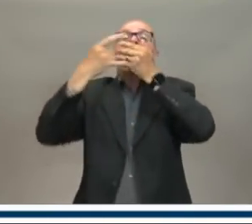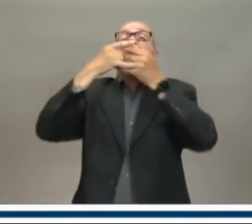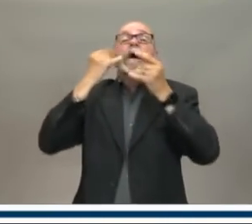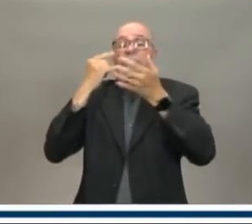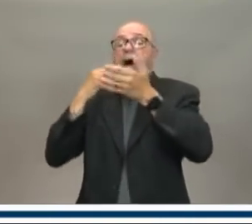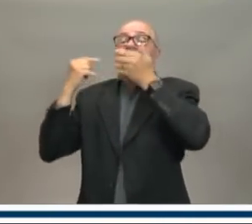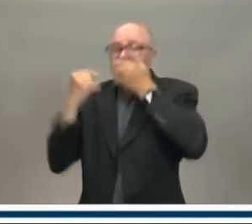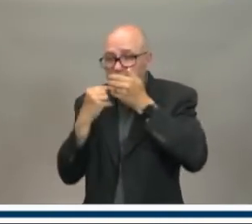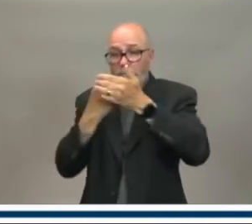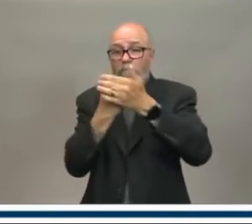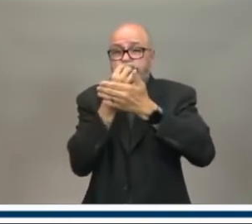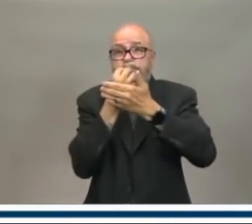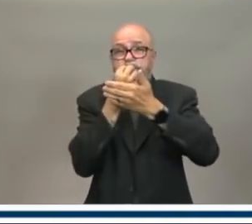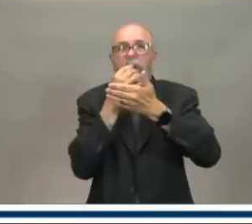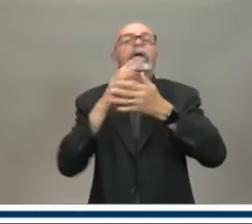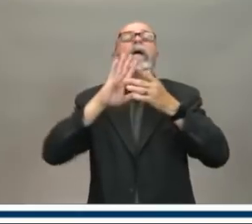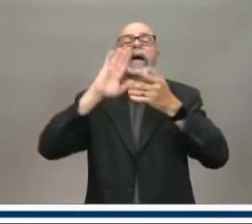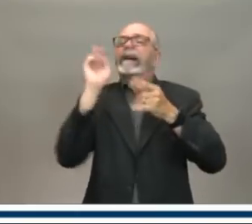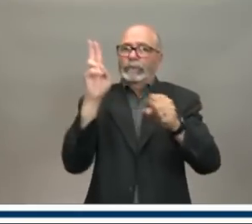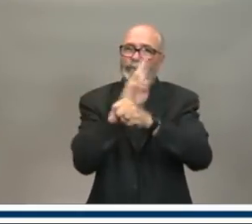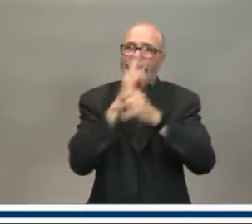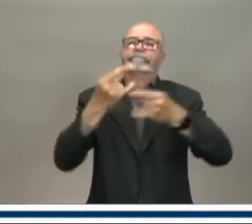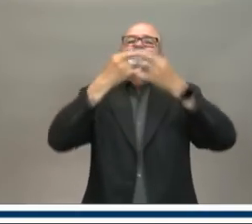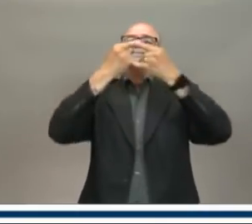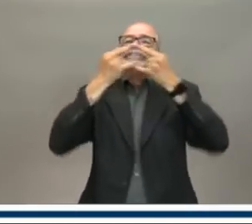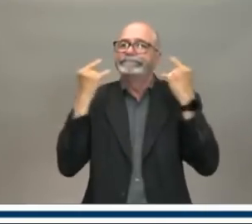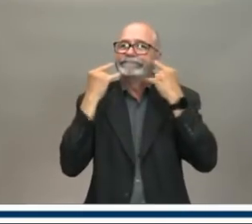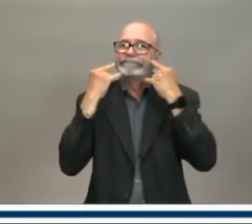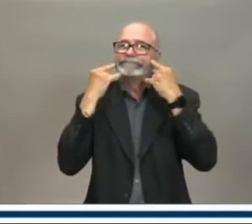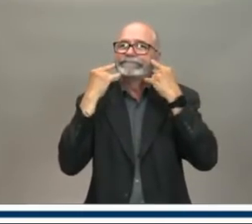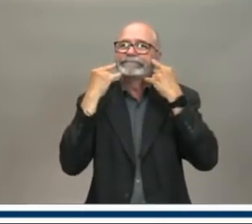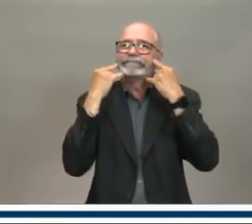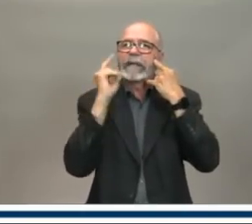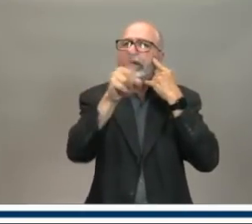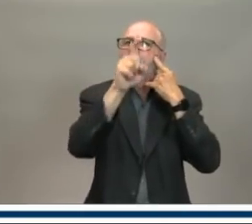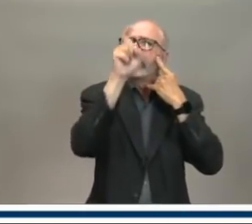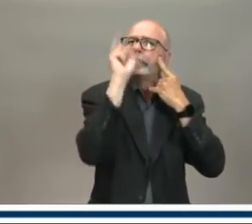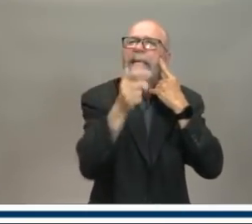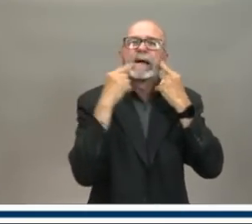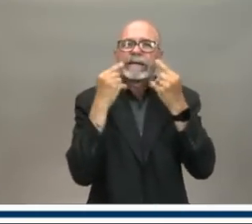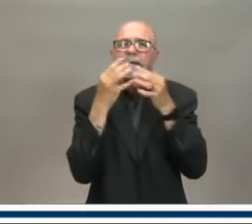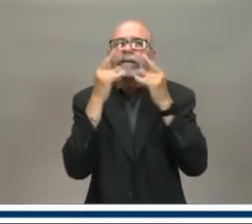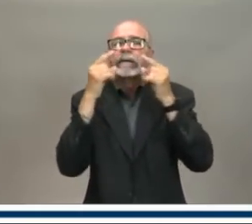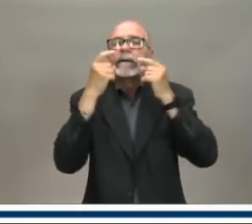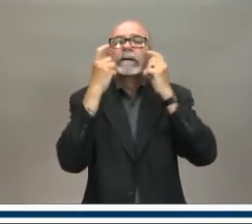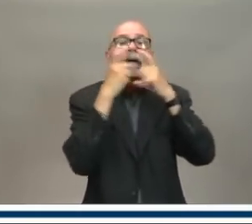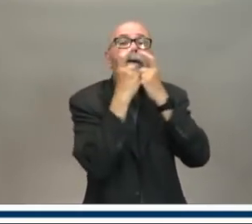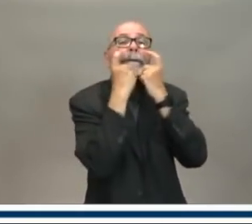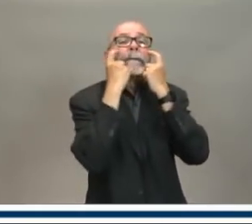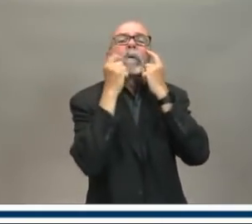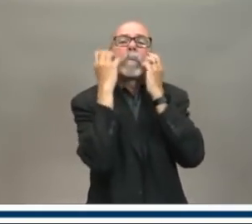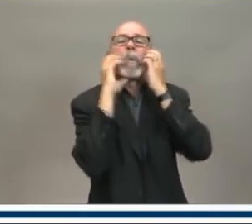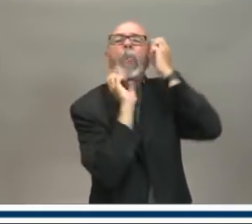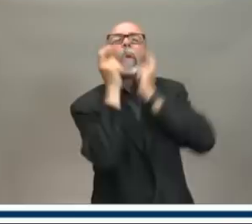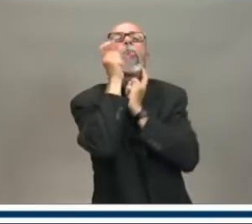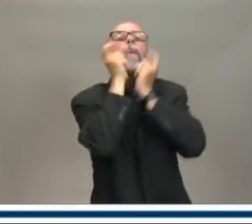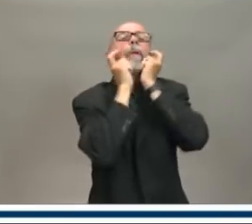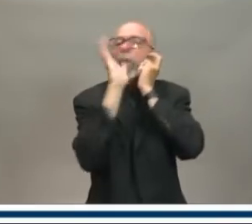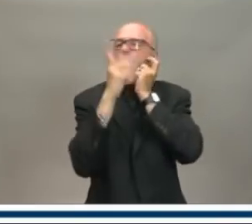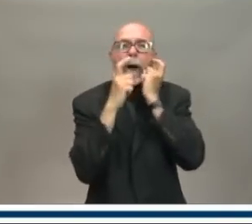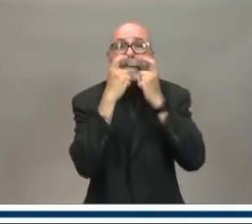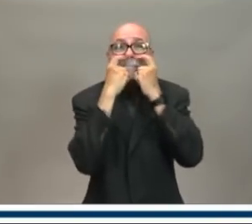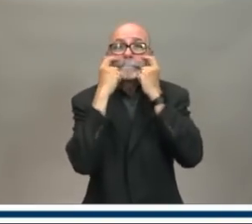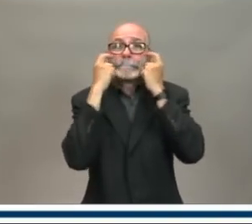worn properly. They need to be fitted so they feel comfortable. They allow you to breathe easily, but actually they need to